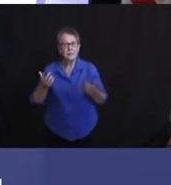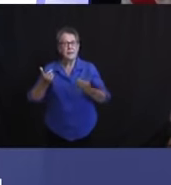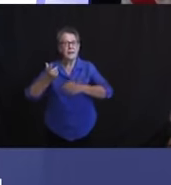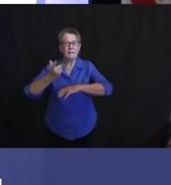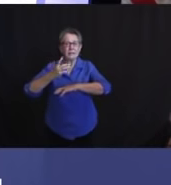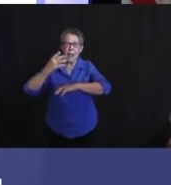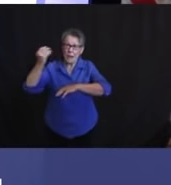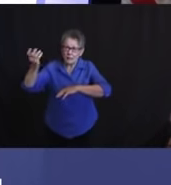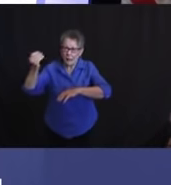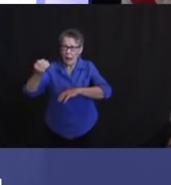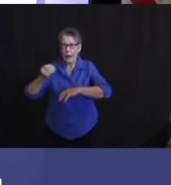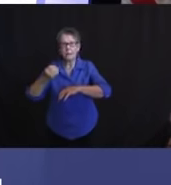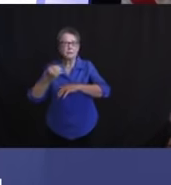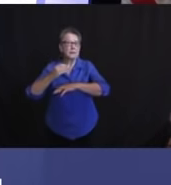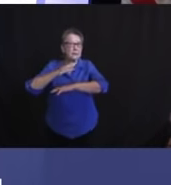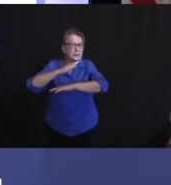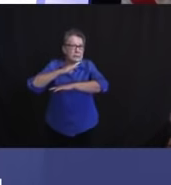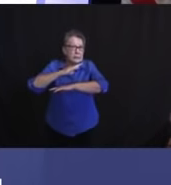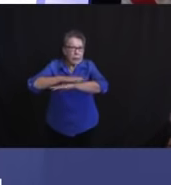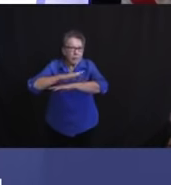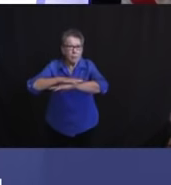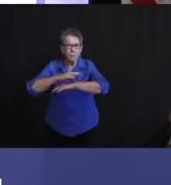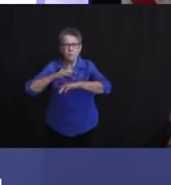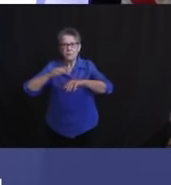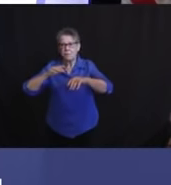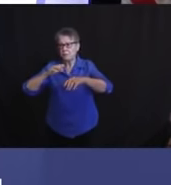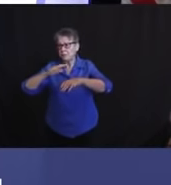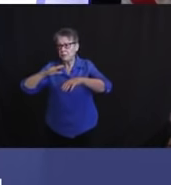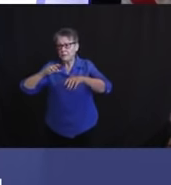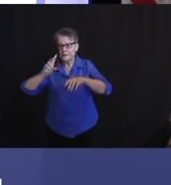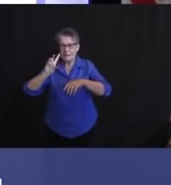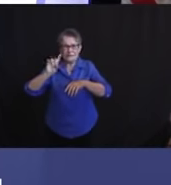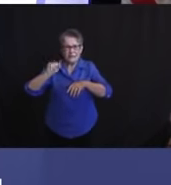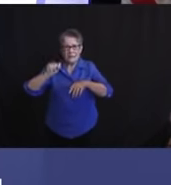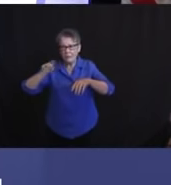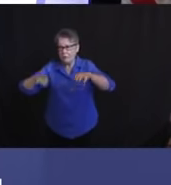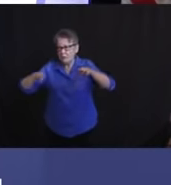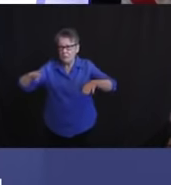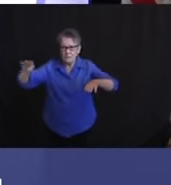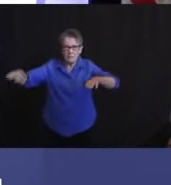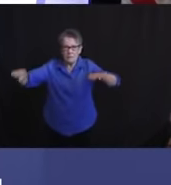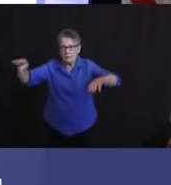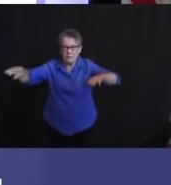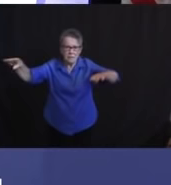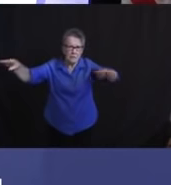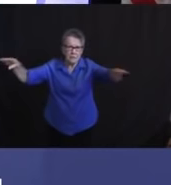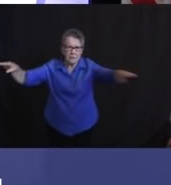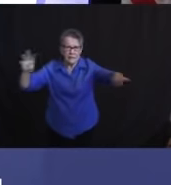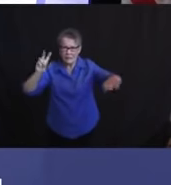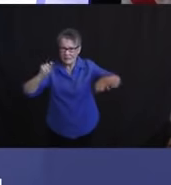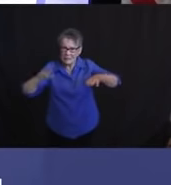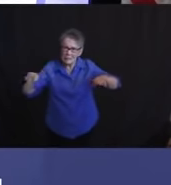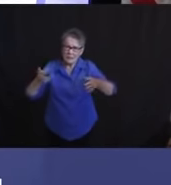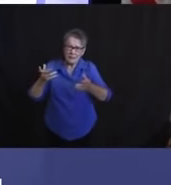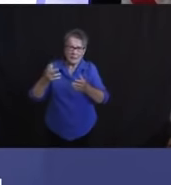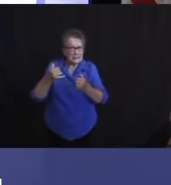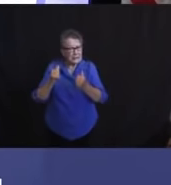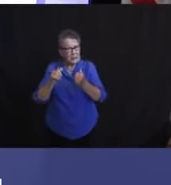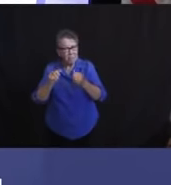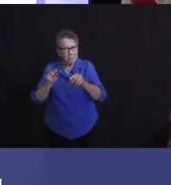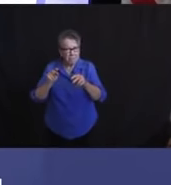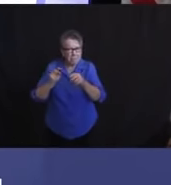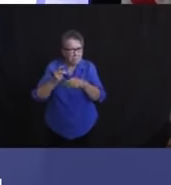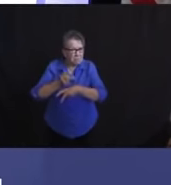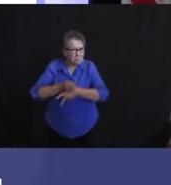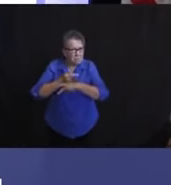be fine. And of course, the greatest risk is indoor dining with no restrictions. We need to be cautious as we move forward